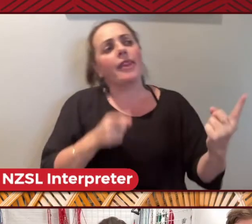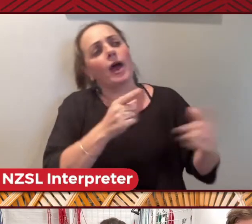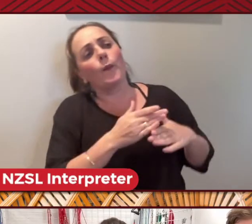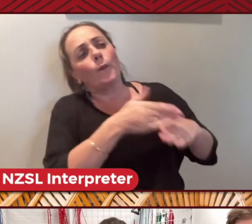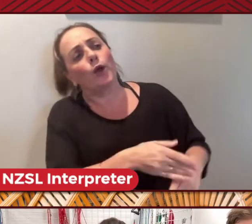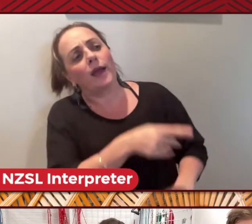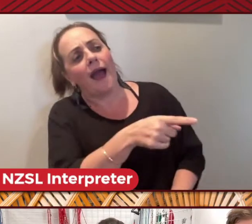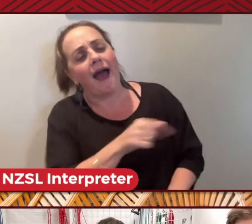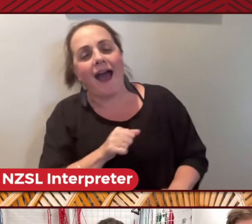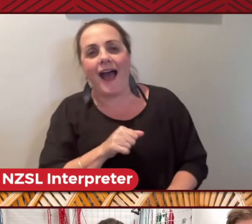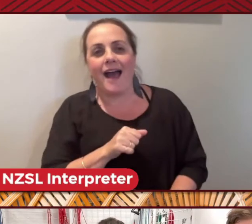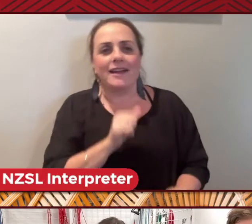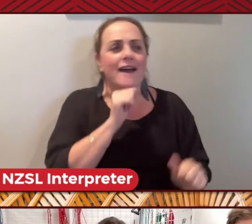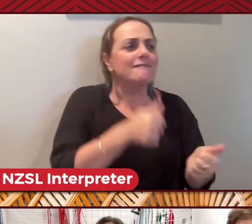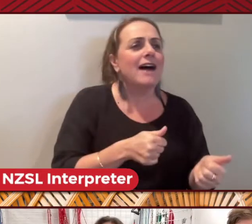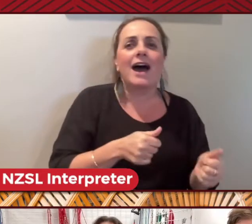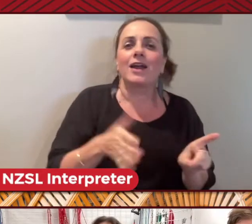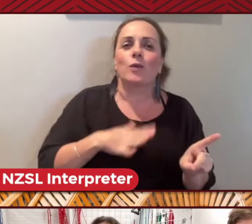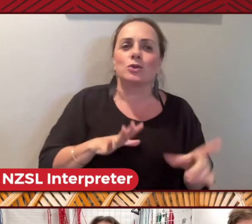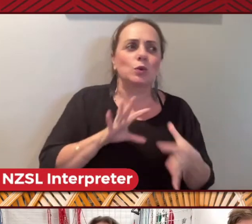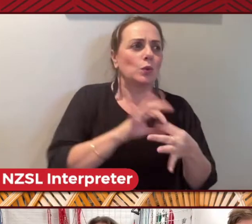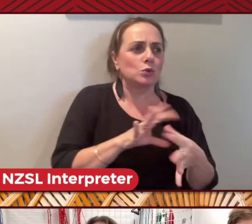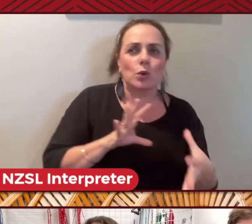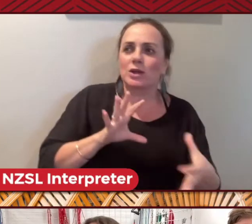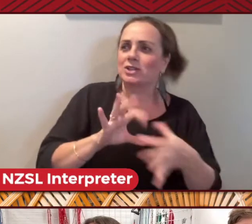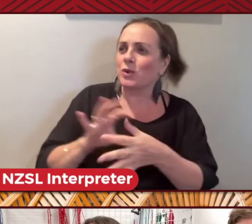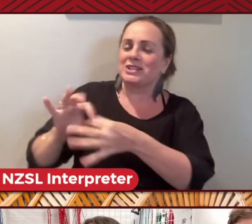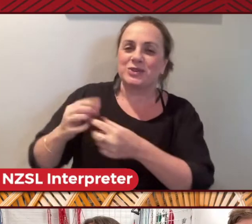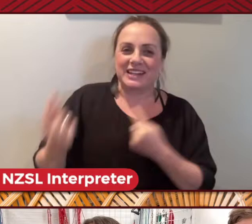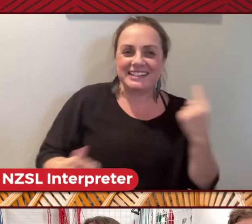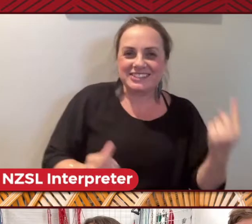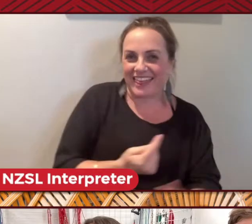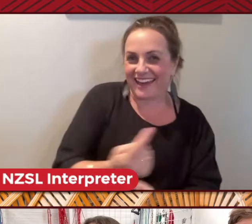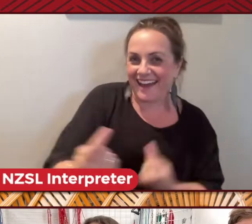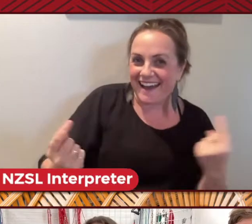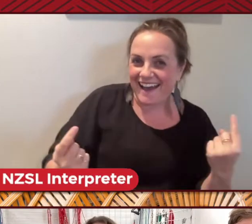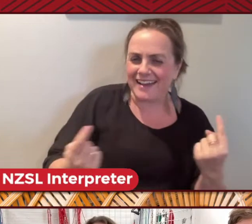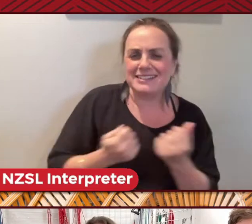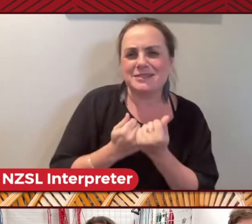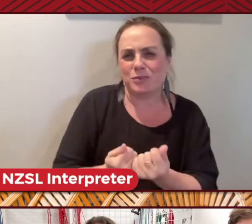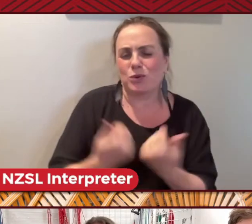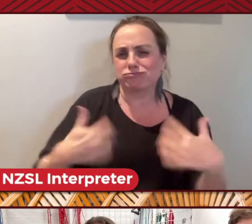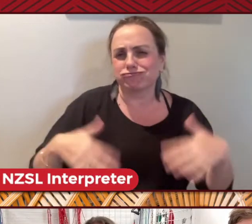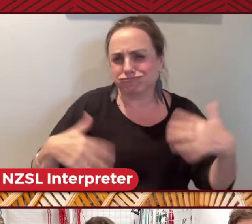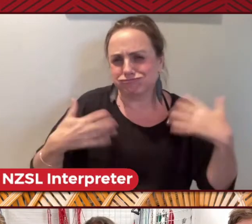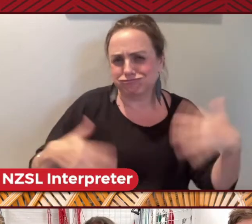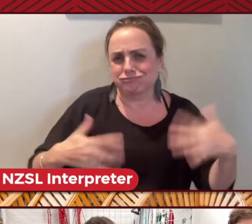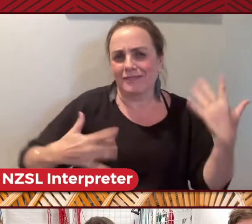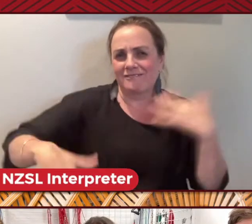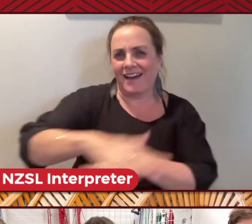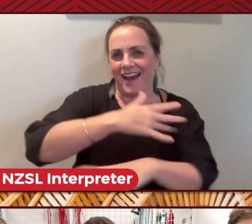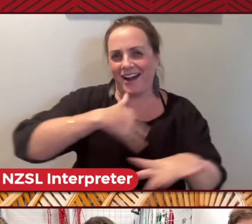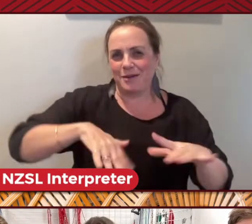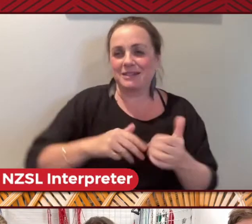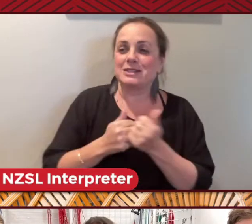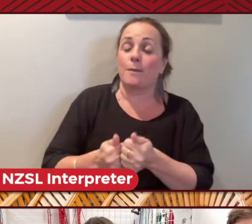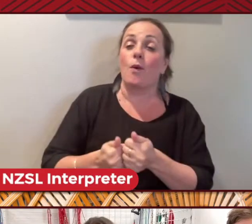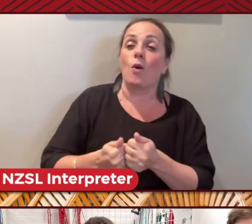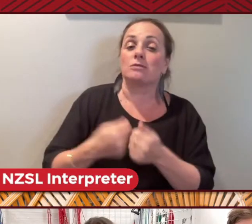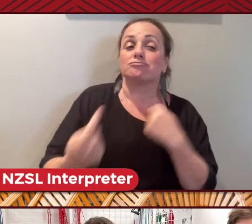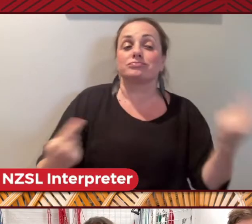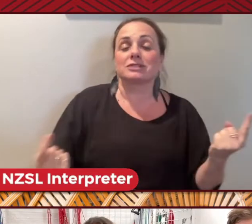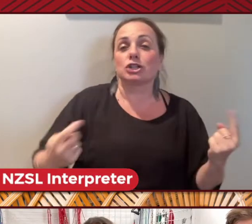or this one having fun, or they'll want to kind of join in with each other, and they're all, so supportive of each other's journeys. So that's been lovely